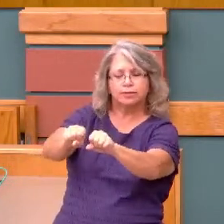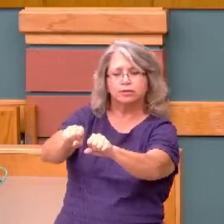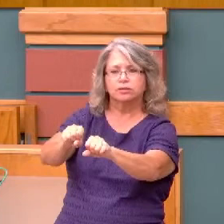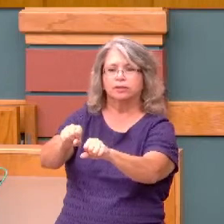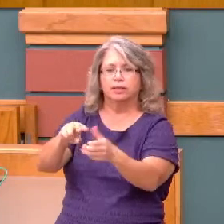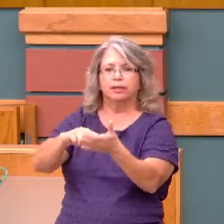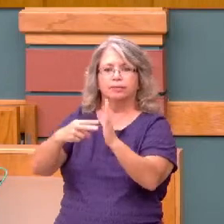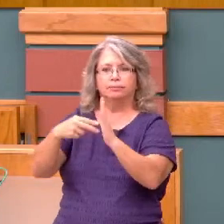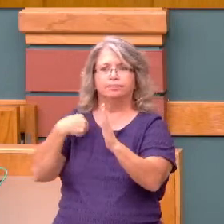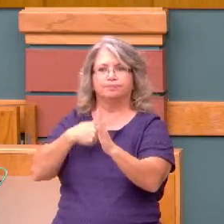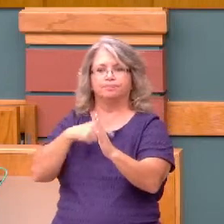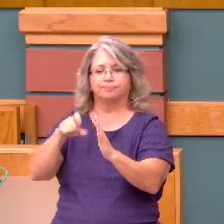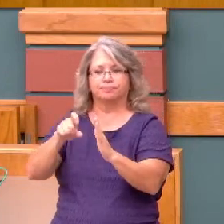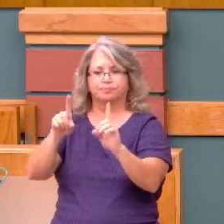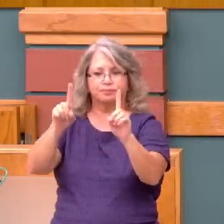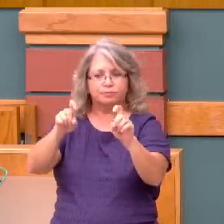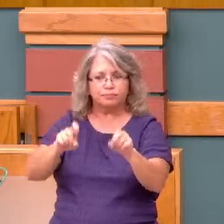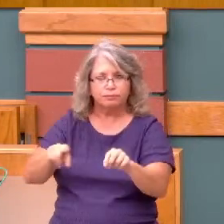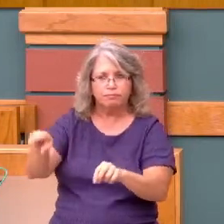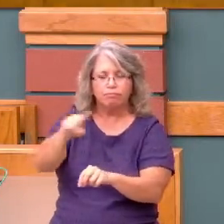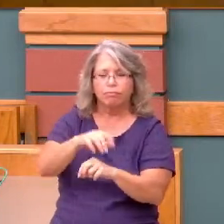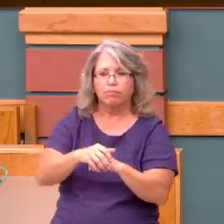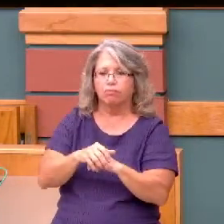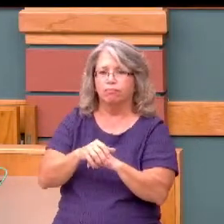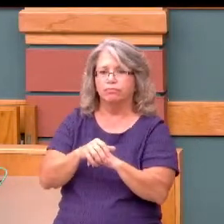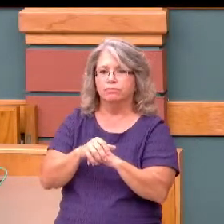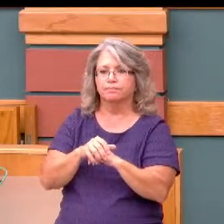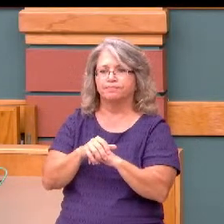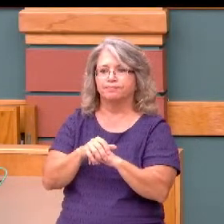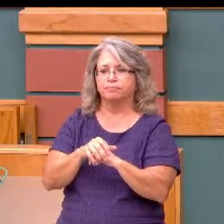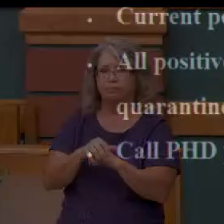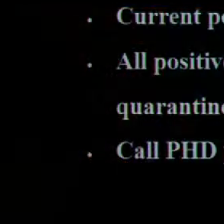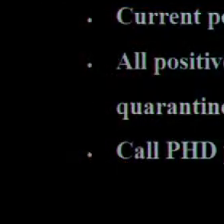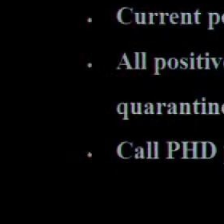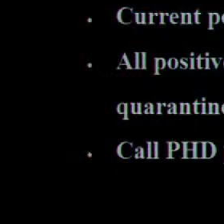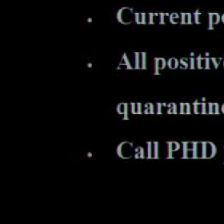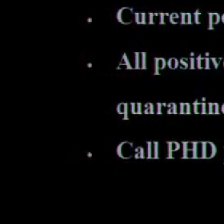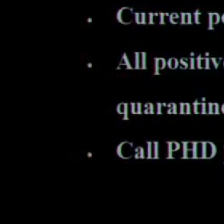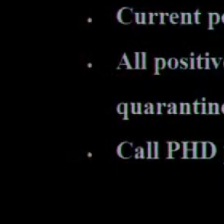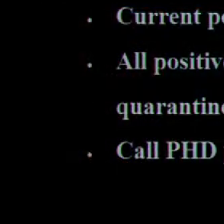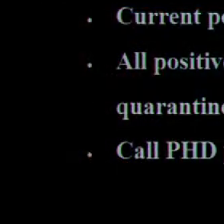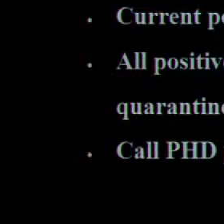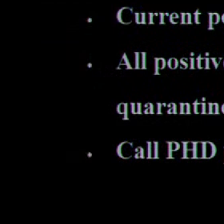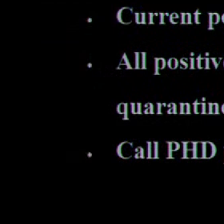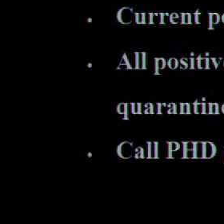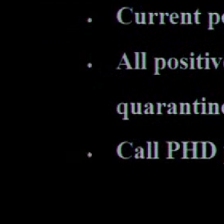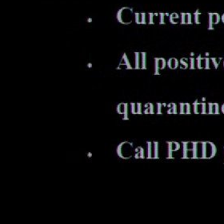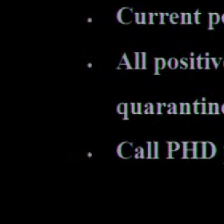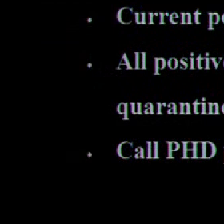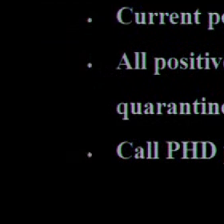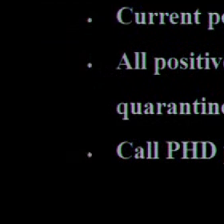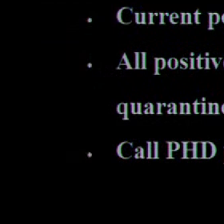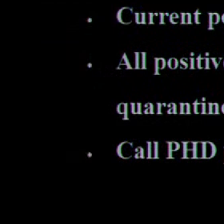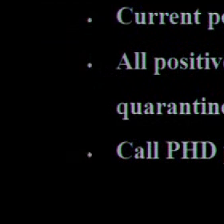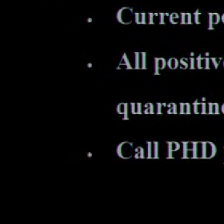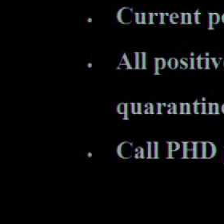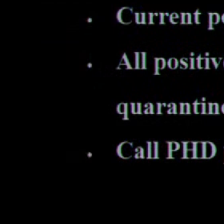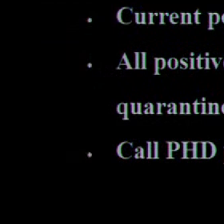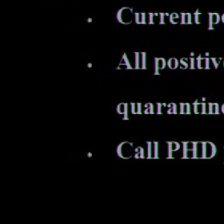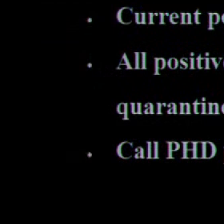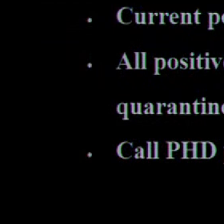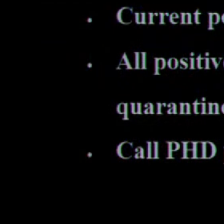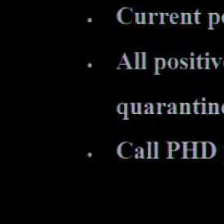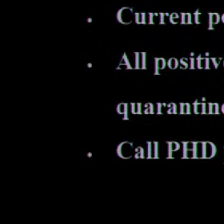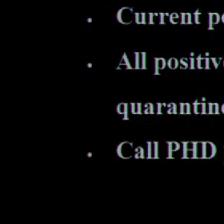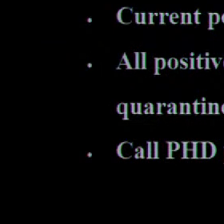offering ample opportunities to get tested, as well as there are third-party testers out there as well. Take advantage of those. But we're doing drive-through